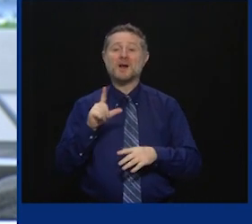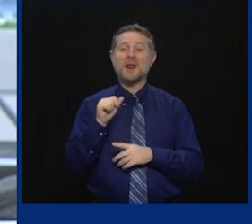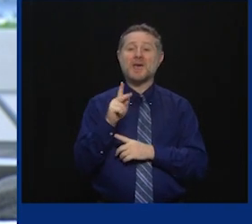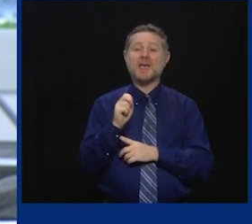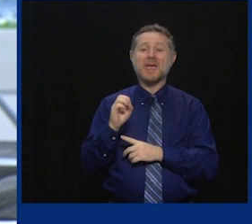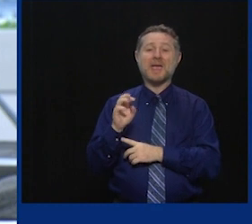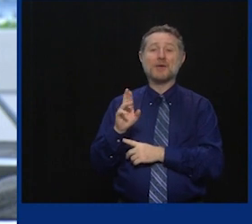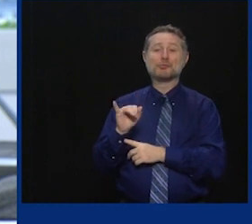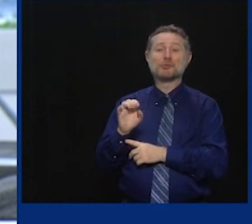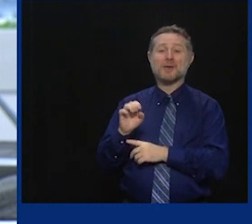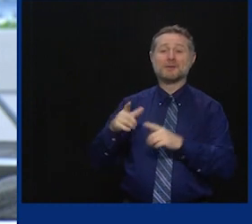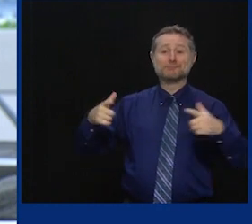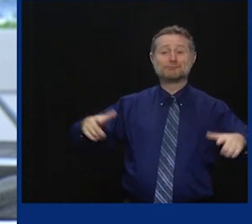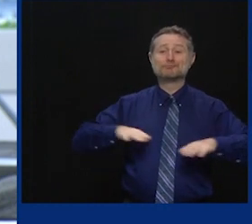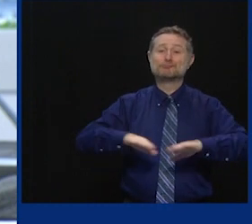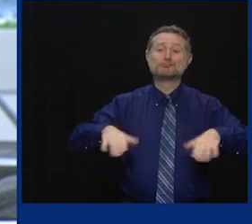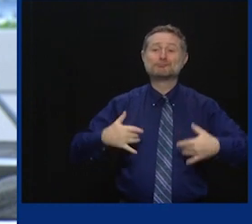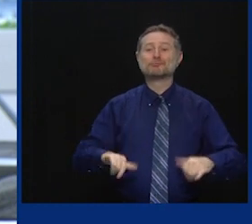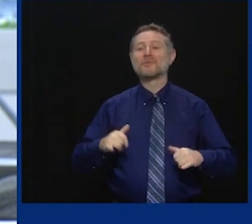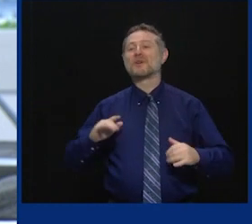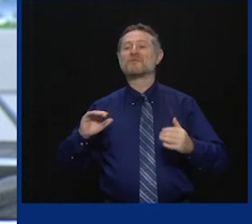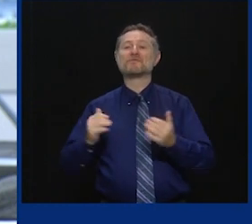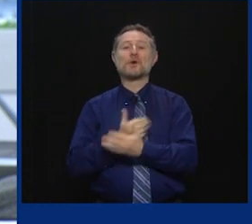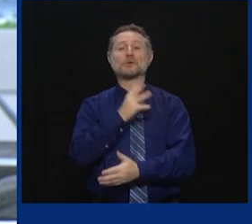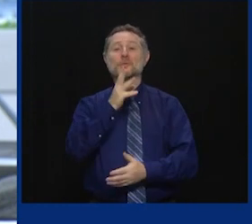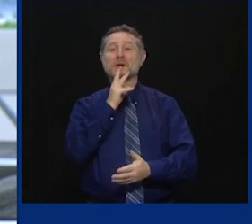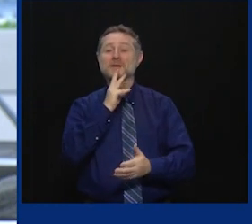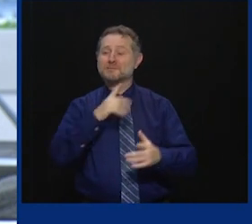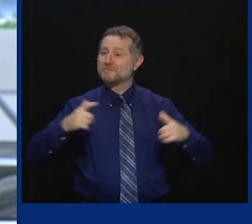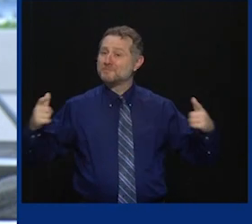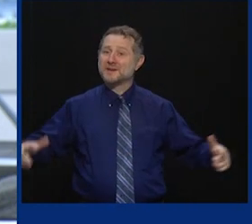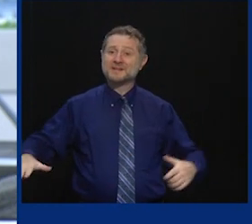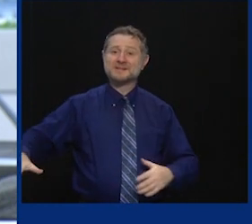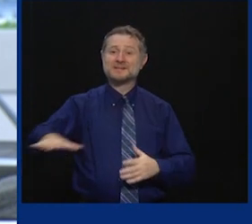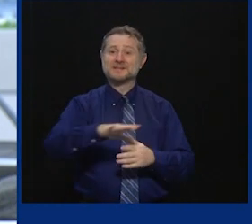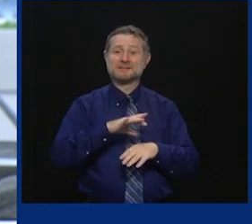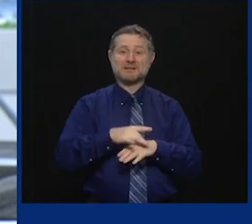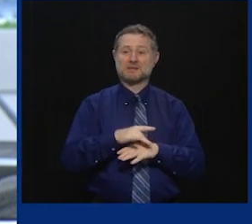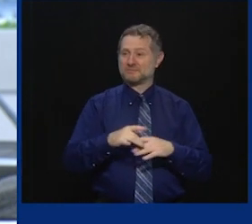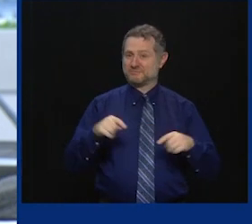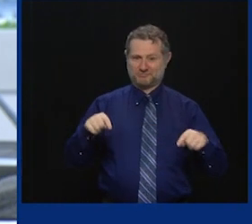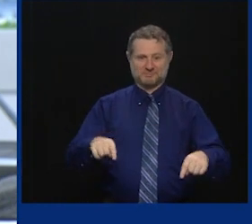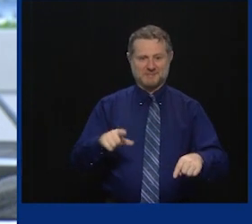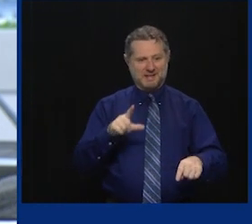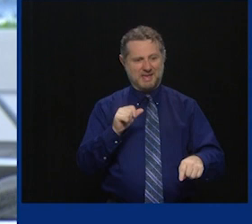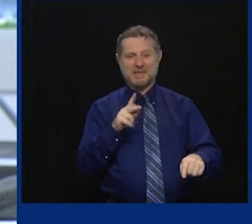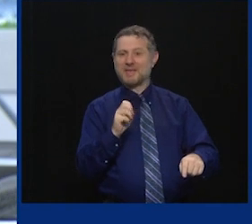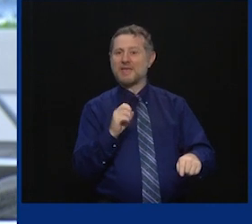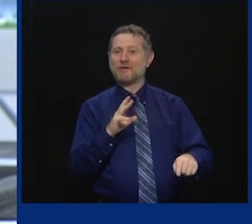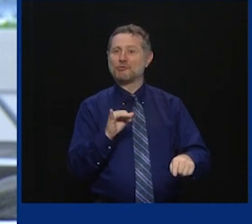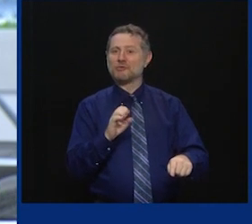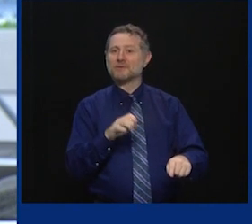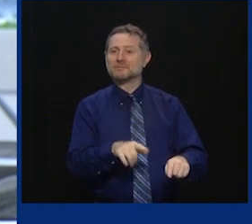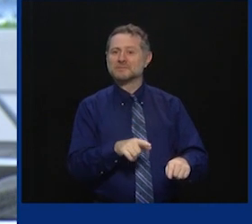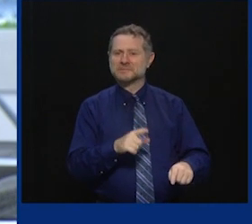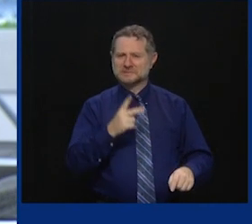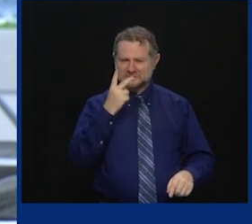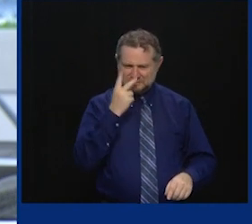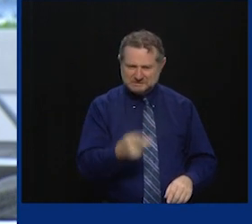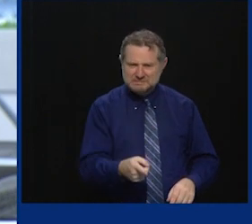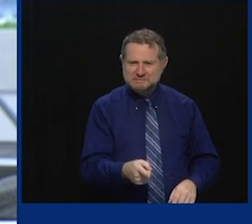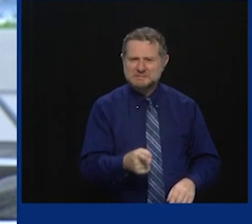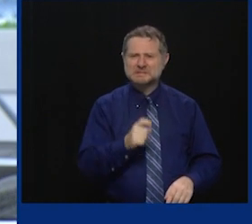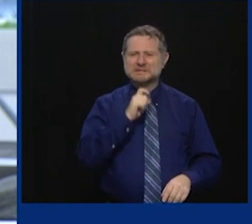of the largest freshwater bodies, water on the earth. And we watched Bethlehem Steel dump slack into it every single